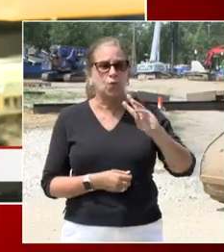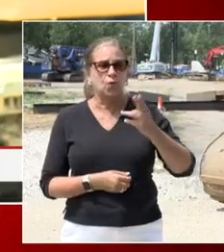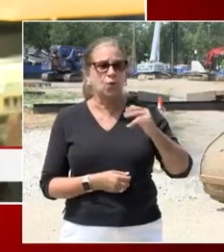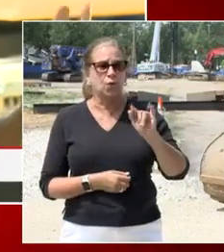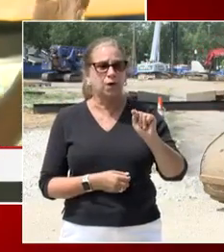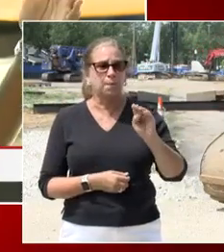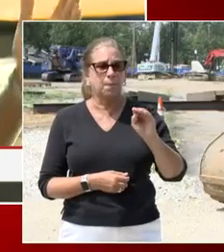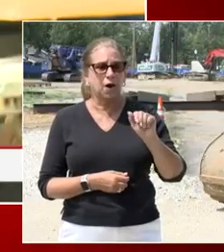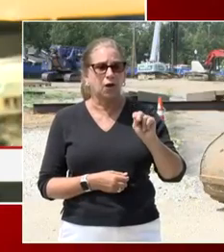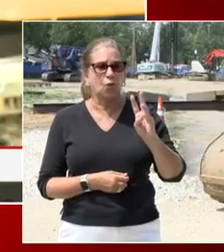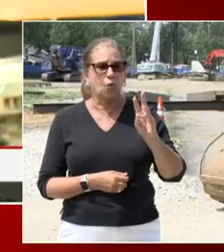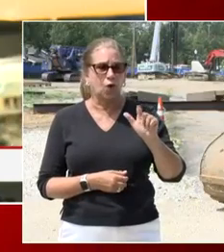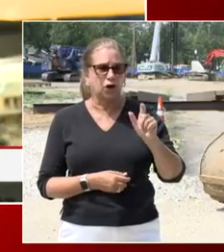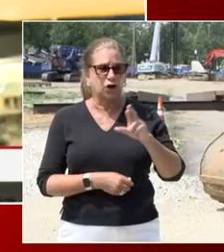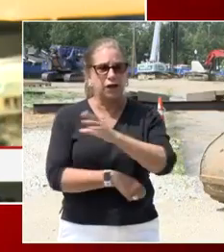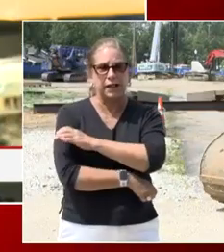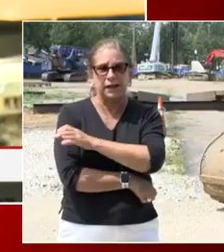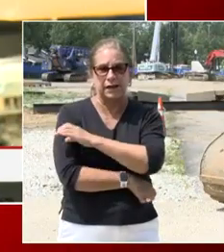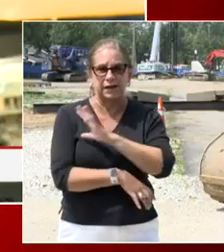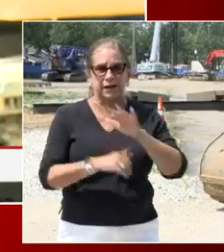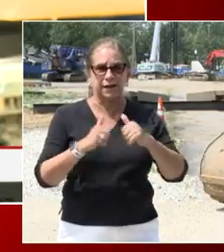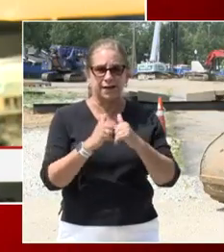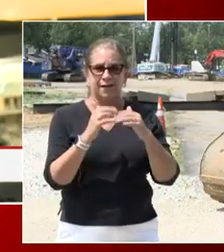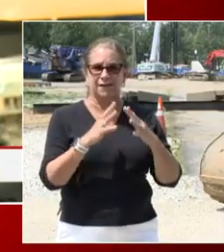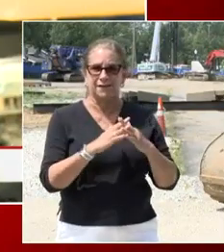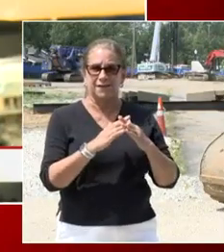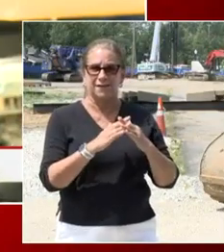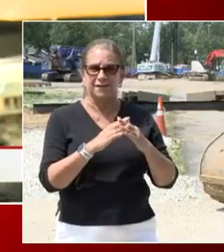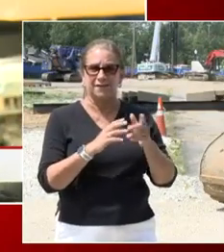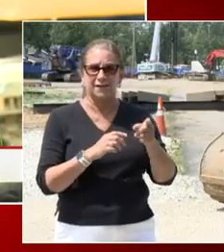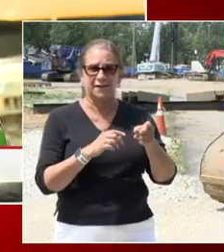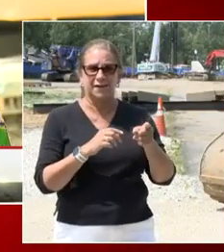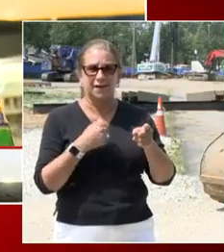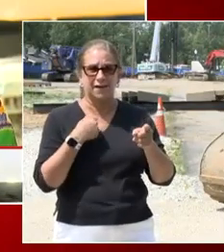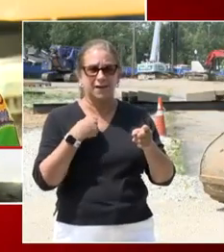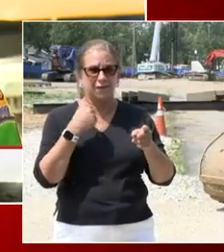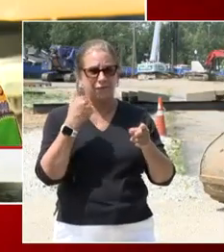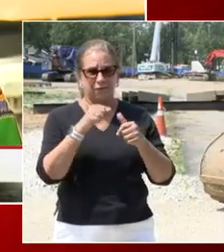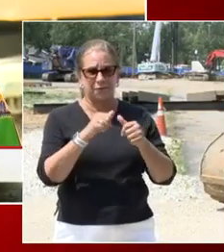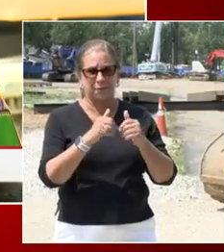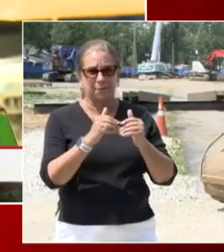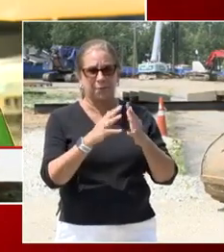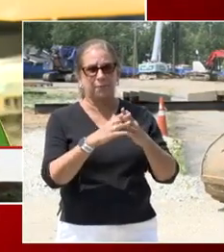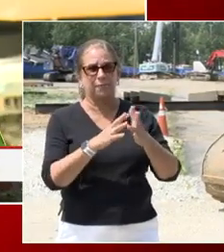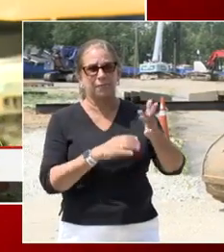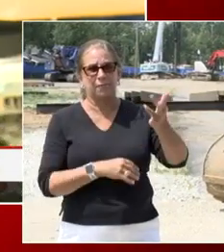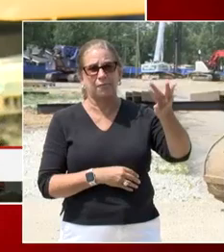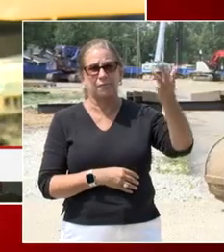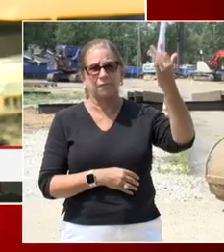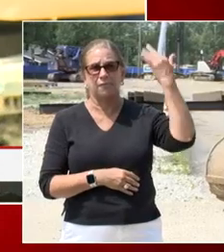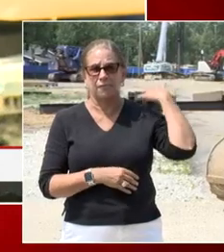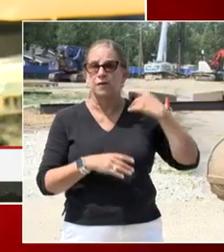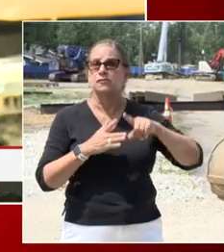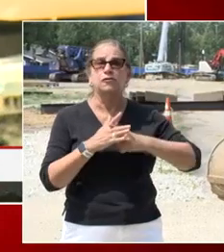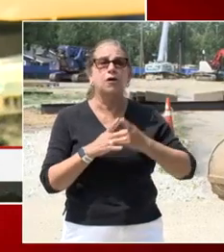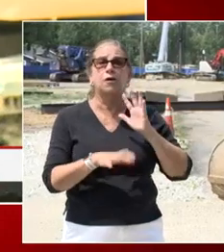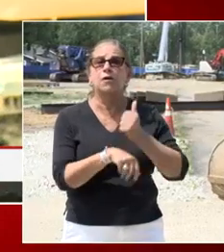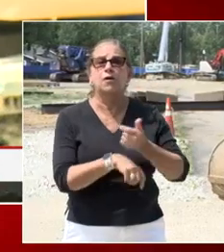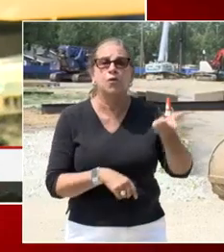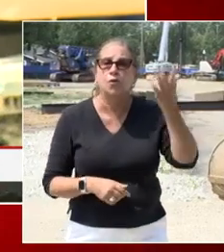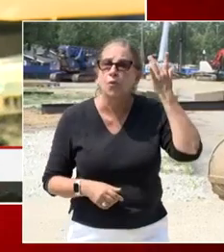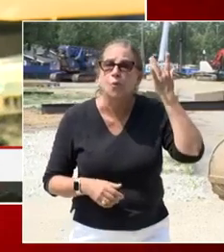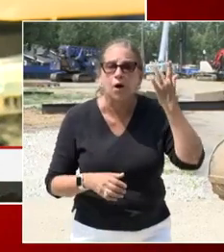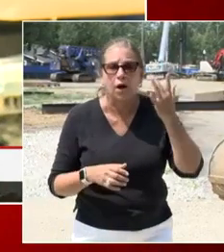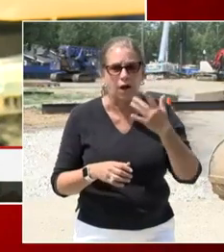fight. And I remember Whitman-Walker Clinic way back when they were fighting against the HIV/AIDS epidemic that crippled Washington, D.C. and had